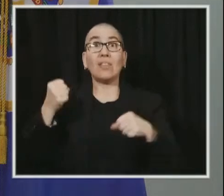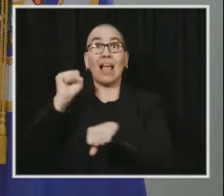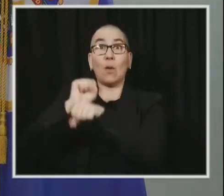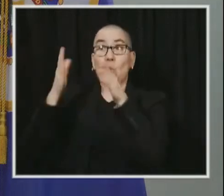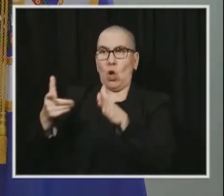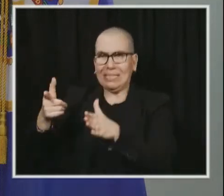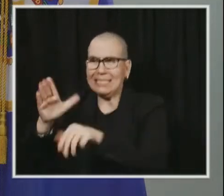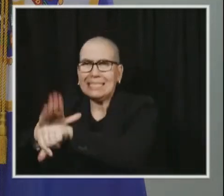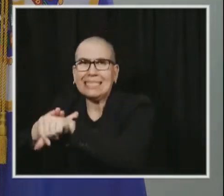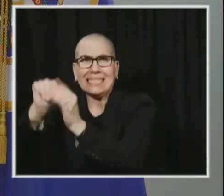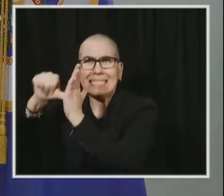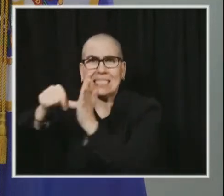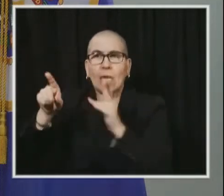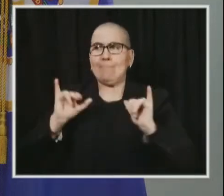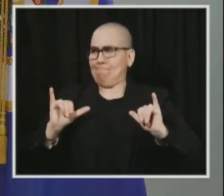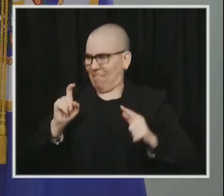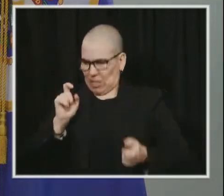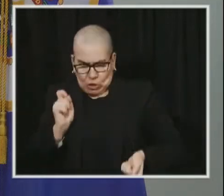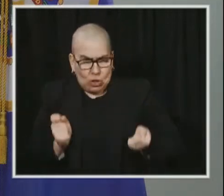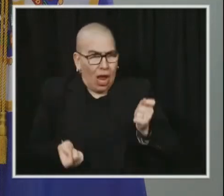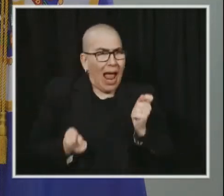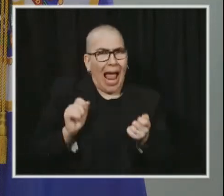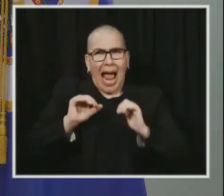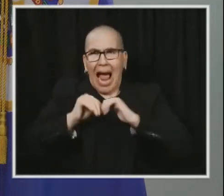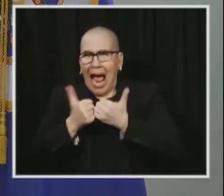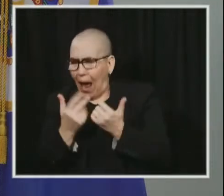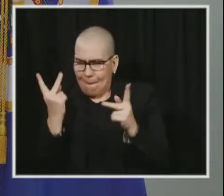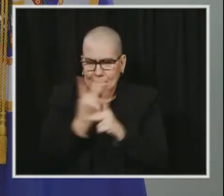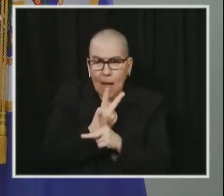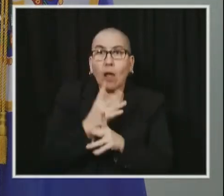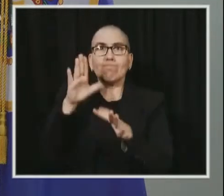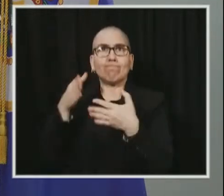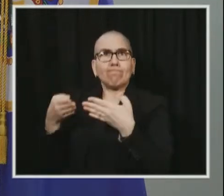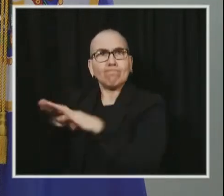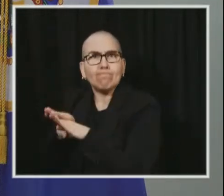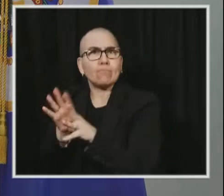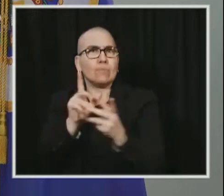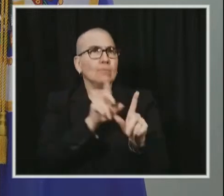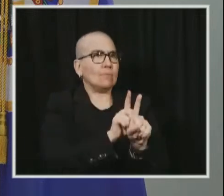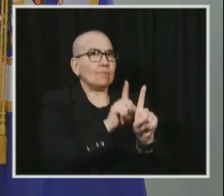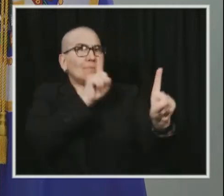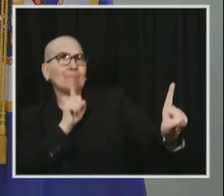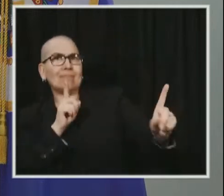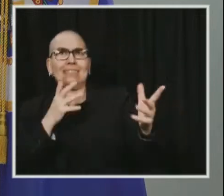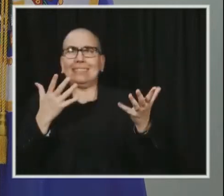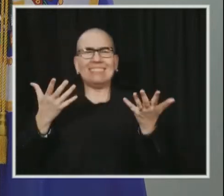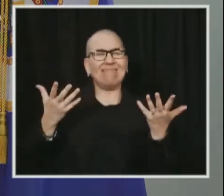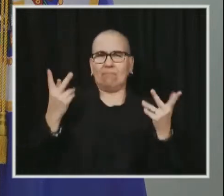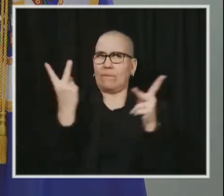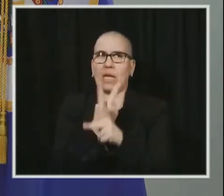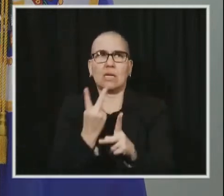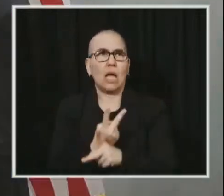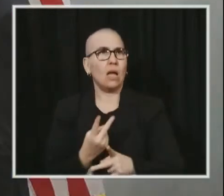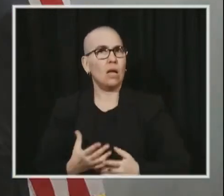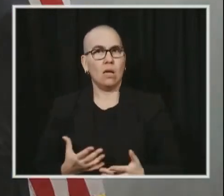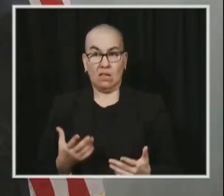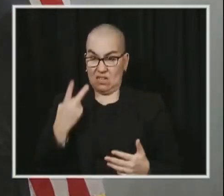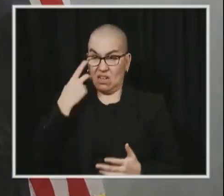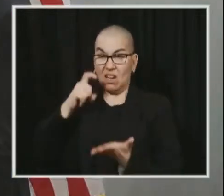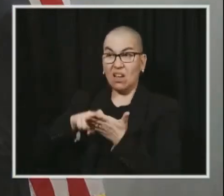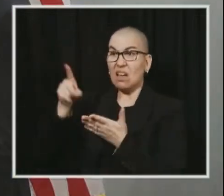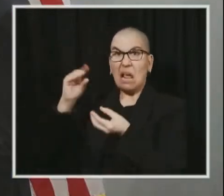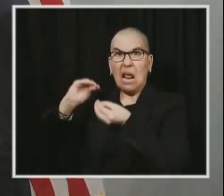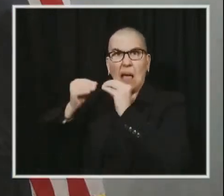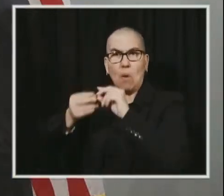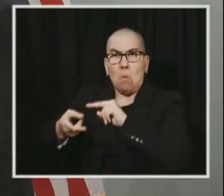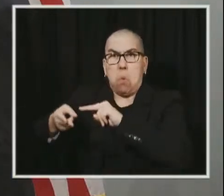business, we're going to have a spike that is going to overrun our hospital systems. If we don't make a change, we're going to see more deaths. And that's where we started to